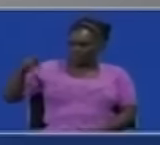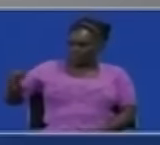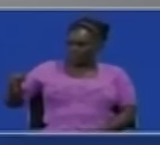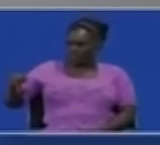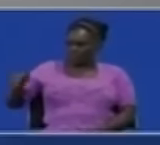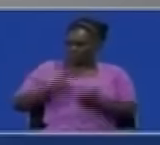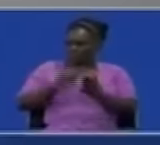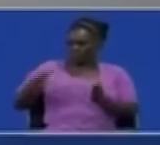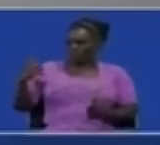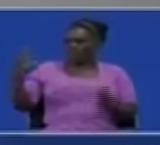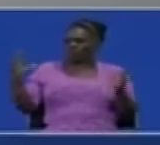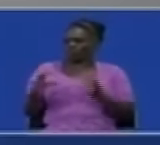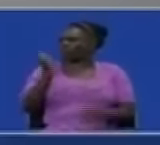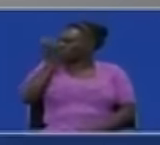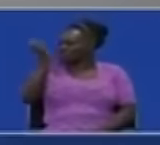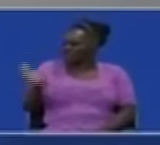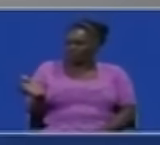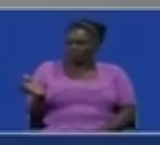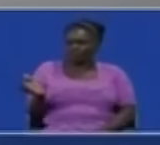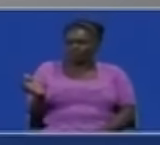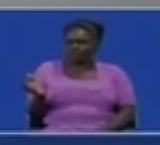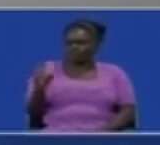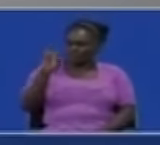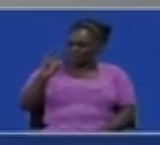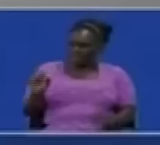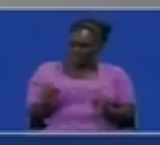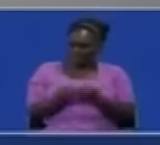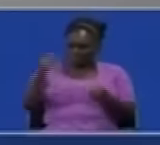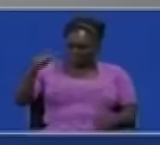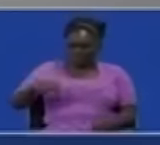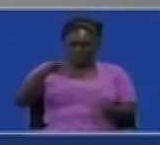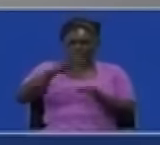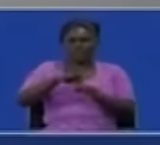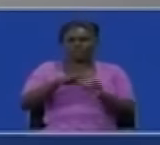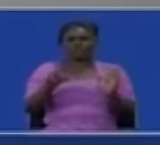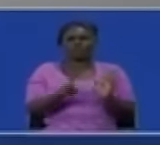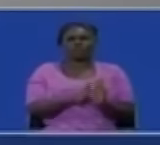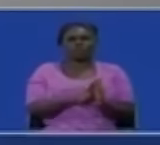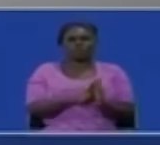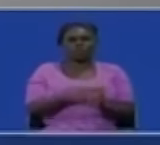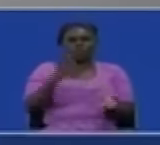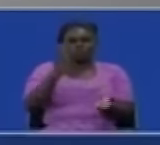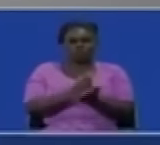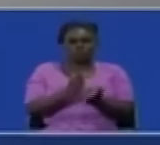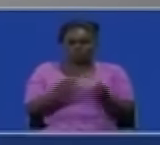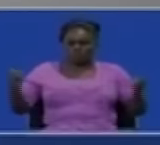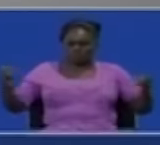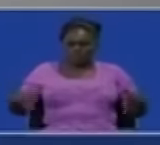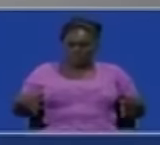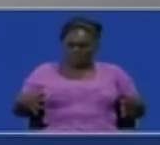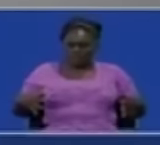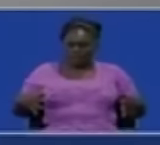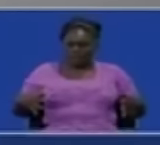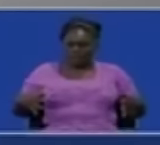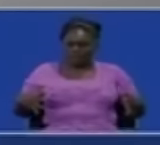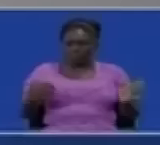one side of the political divide. Look at what's happening now with the electoral laws. That's definitely a very clear pattern as to what's